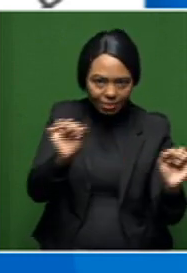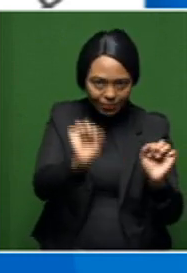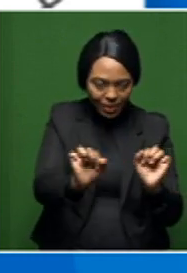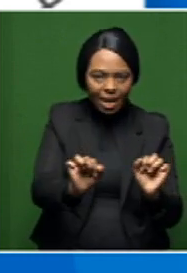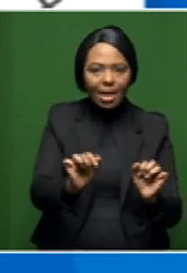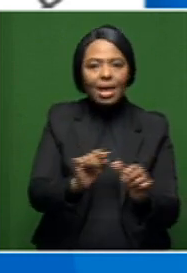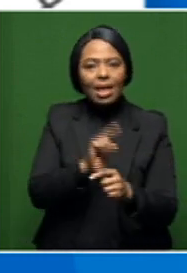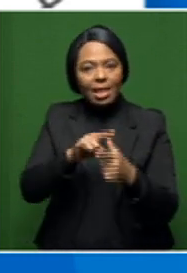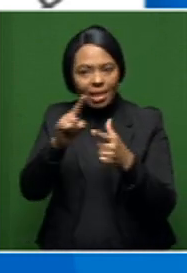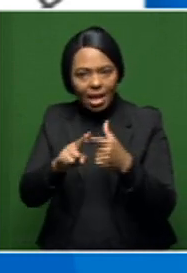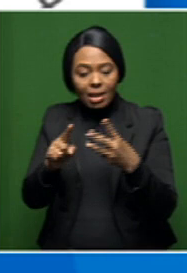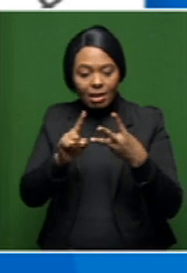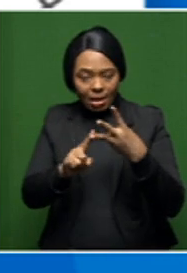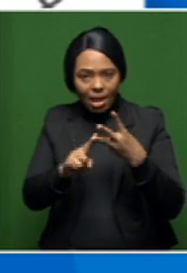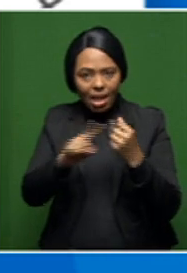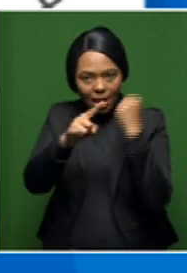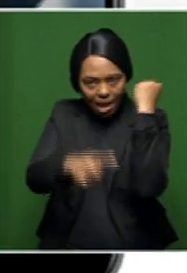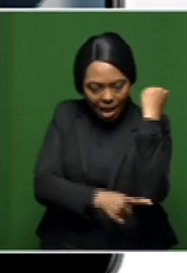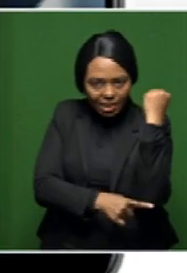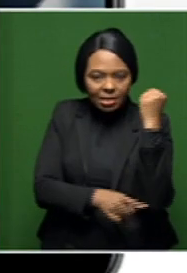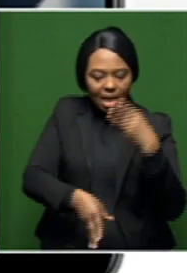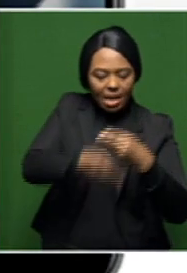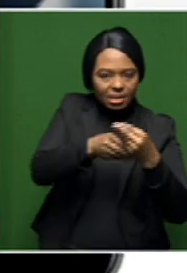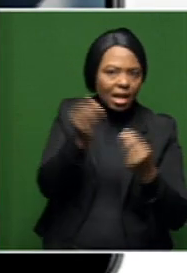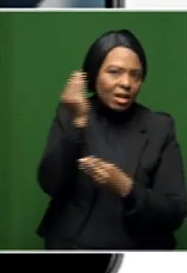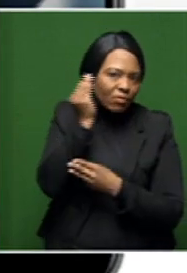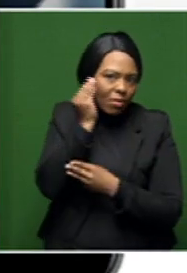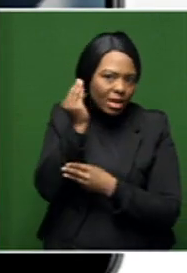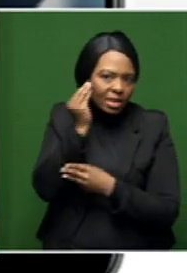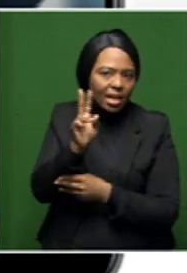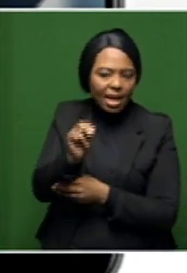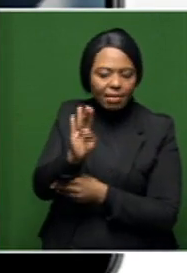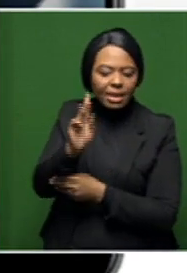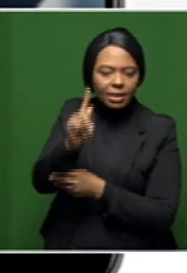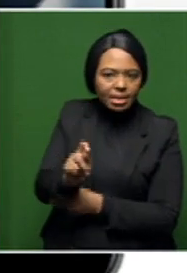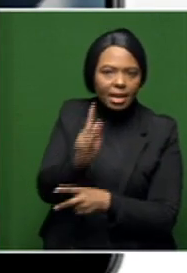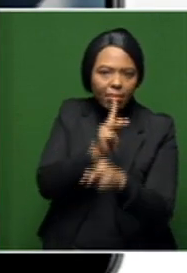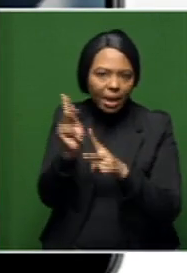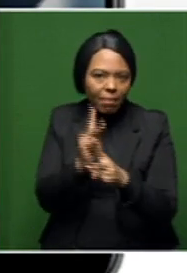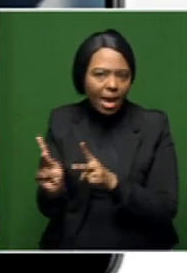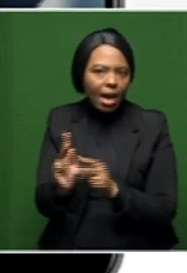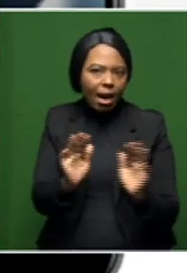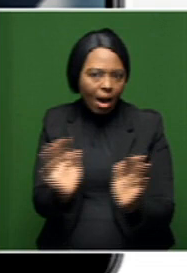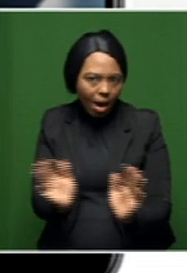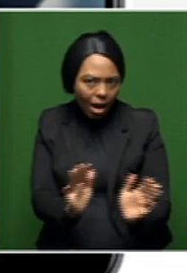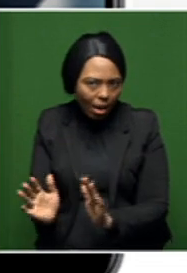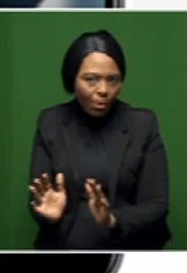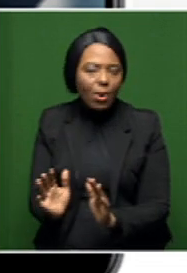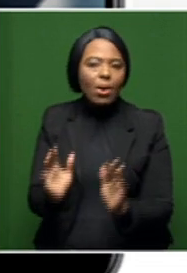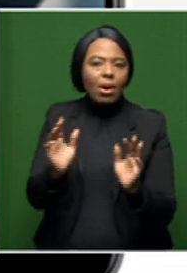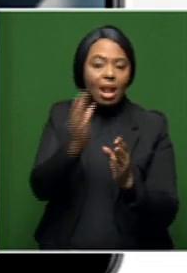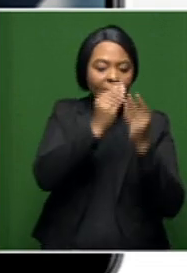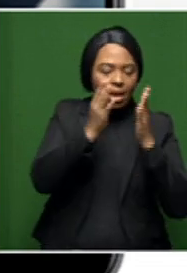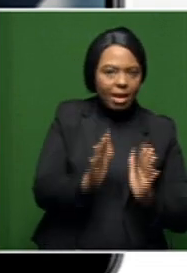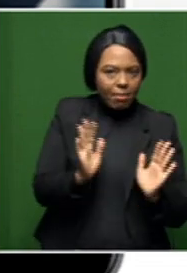we link to a number of resources providing additional information on the NBTs and how to prepare, which is helpful not just to the learners,